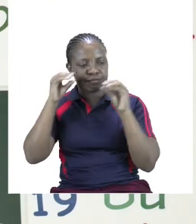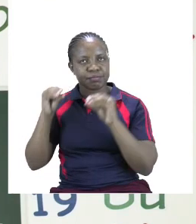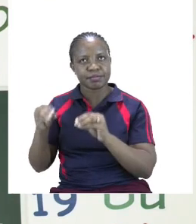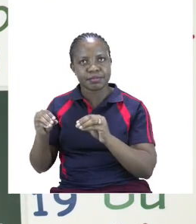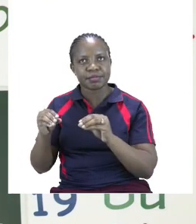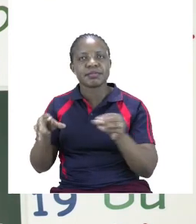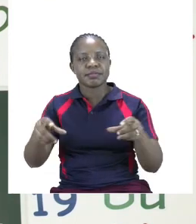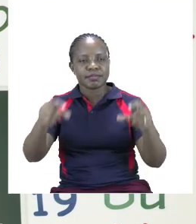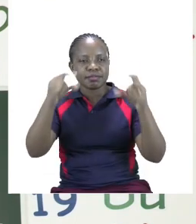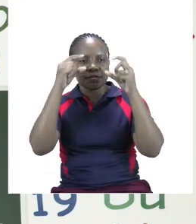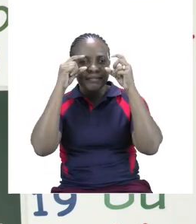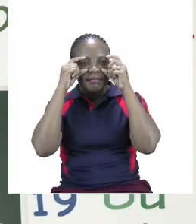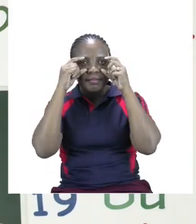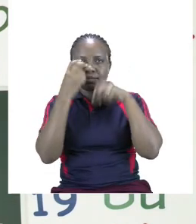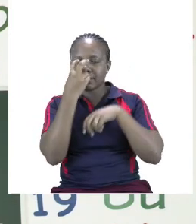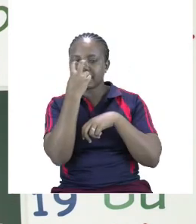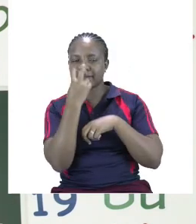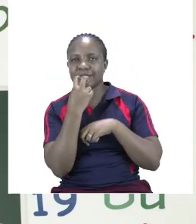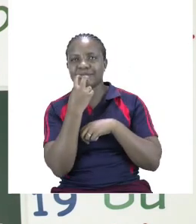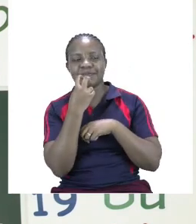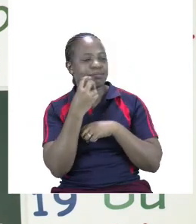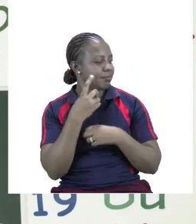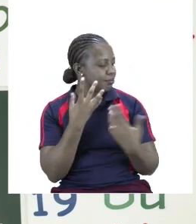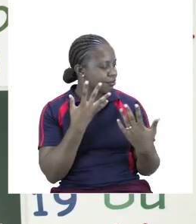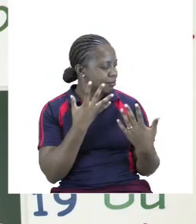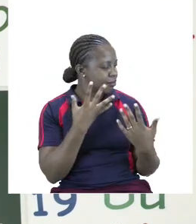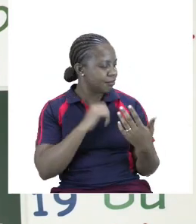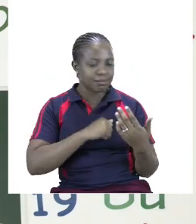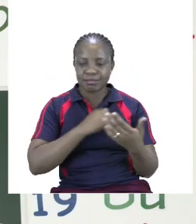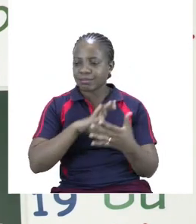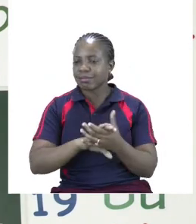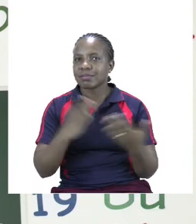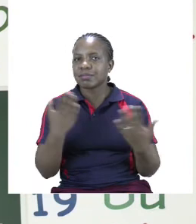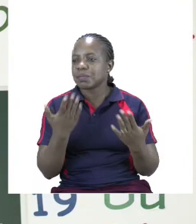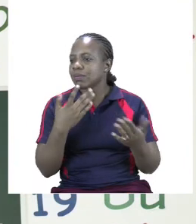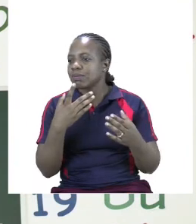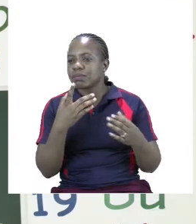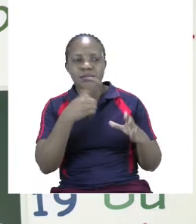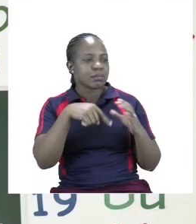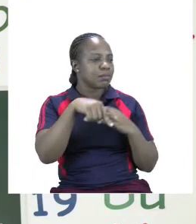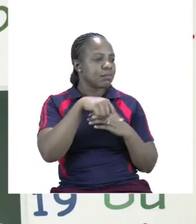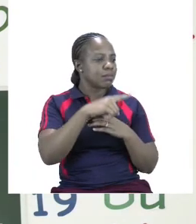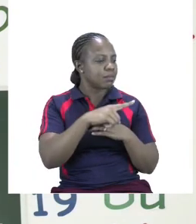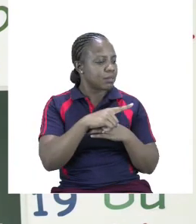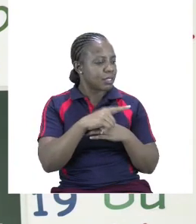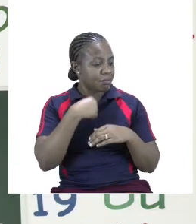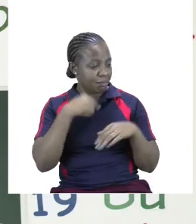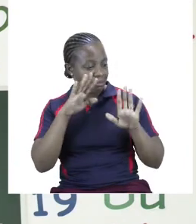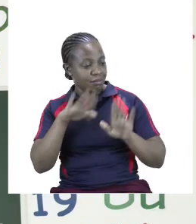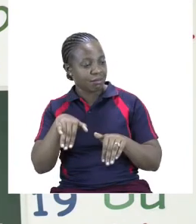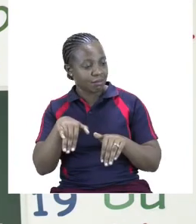But I wonder, I haven't seen our little friend today. Maybe he's still outside. Sashi, did you go outside without me?